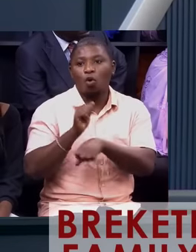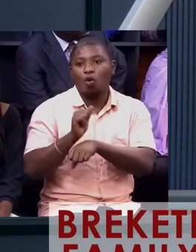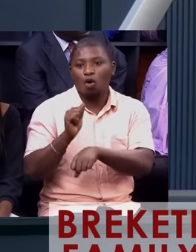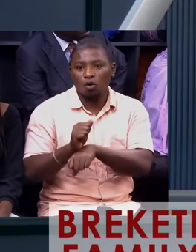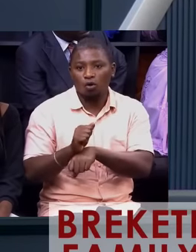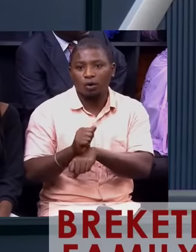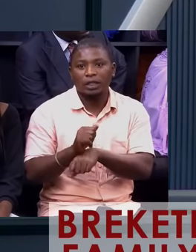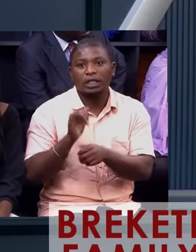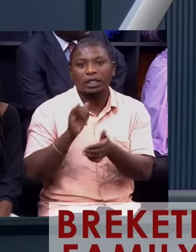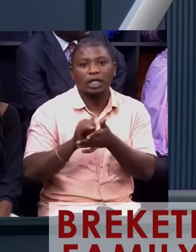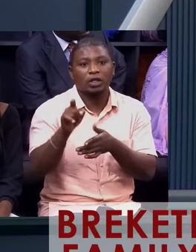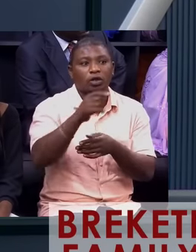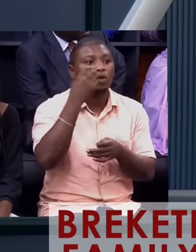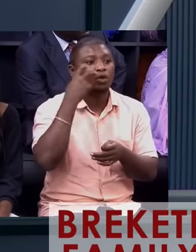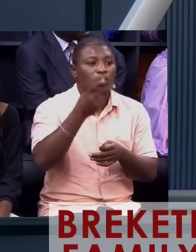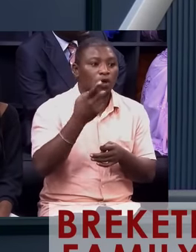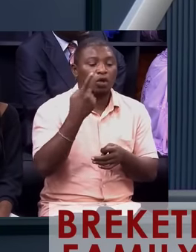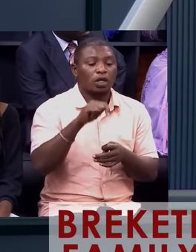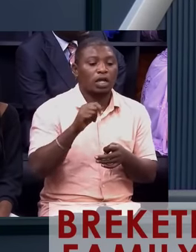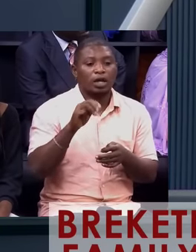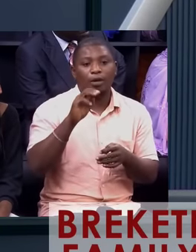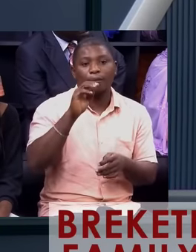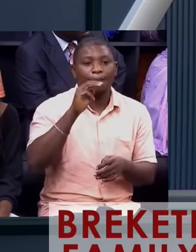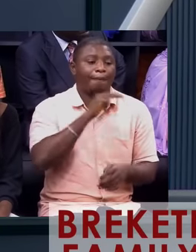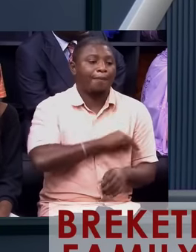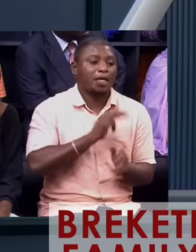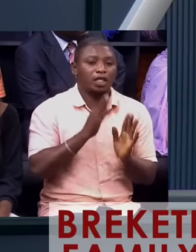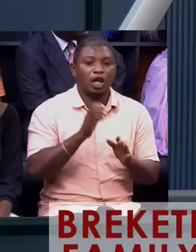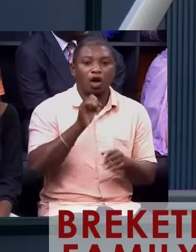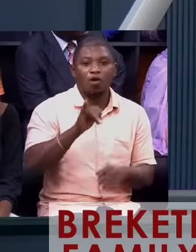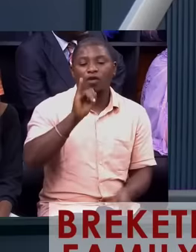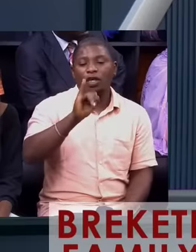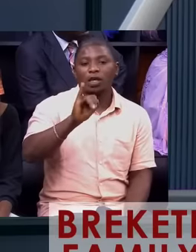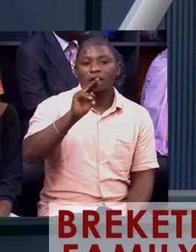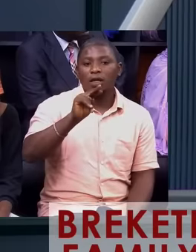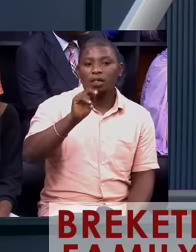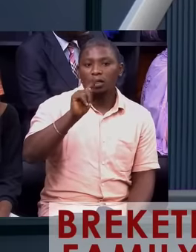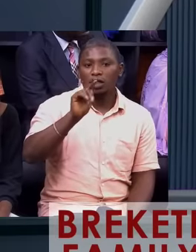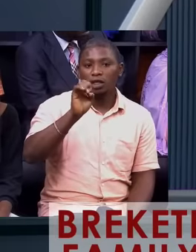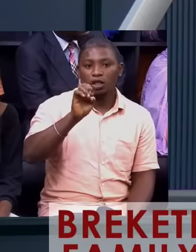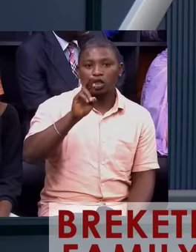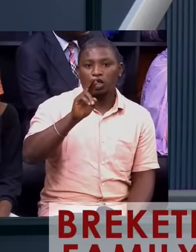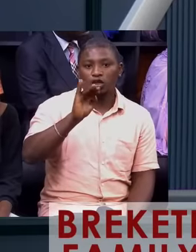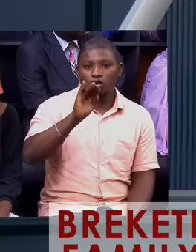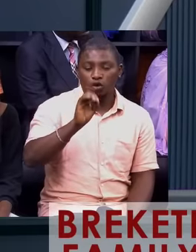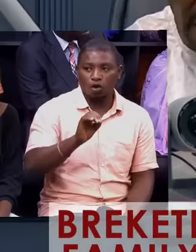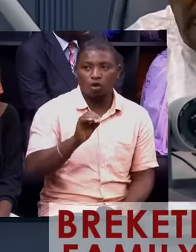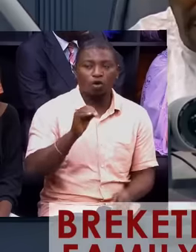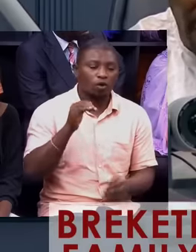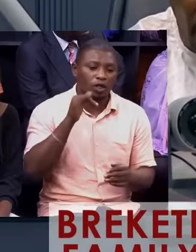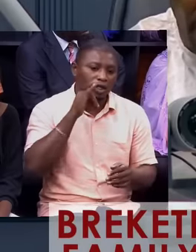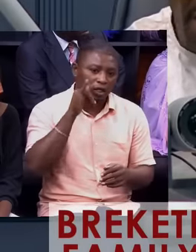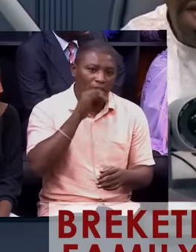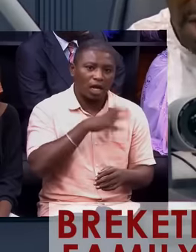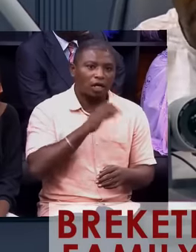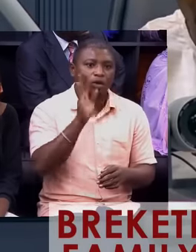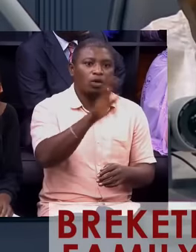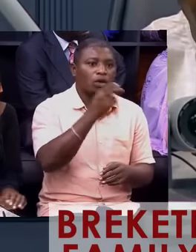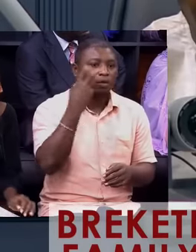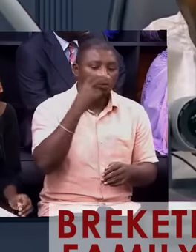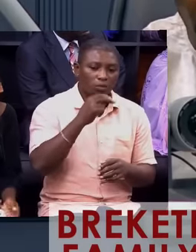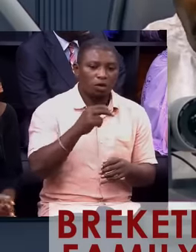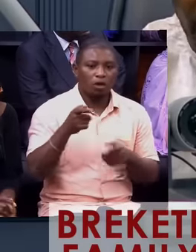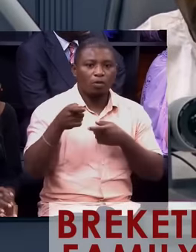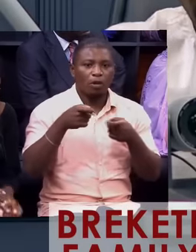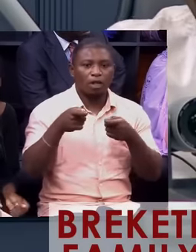that you saw the minister of interior yesterday that you are seeing the Mandate secretary health and environment in